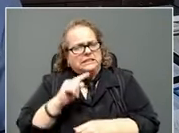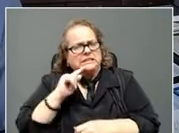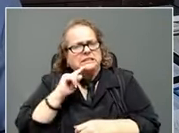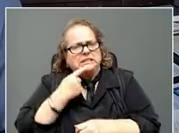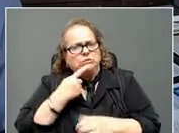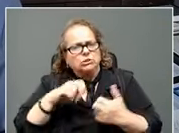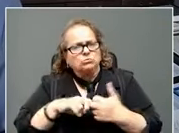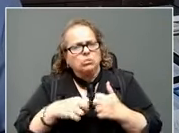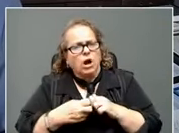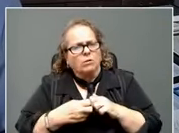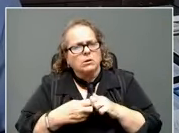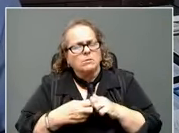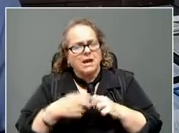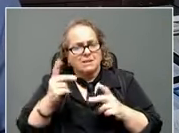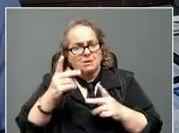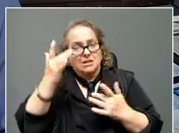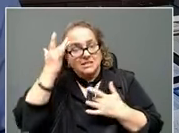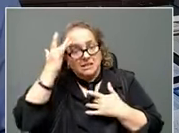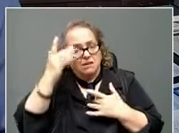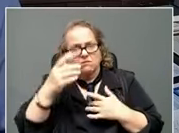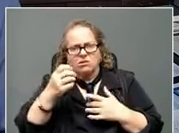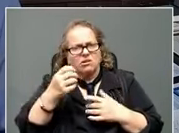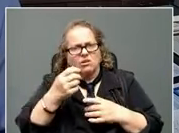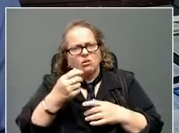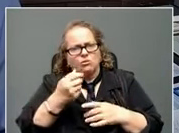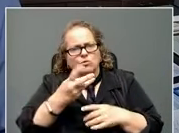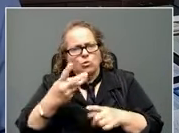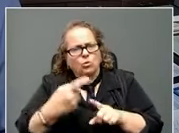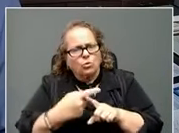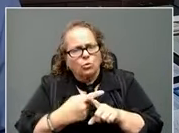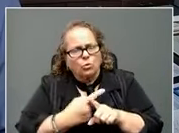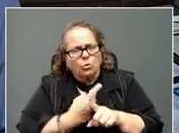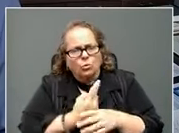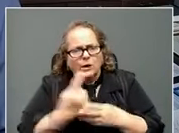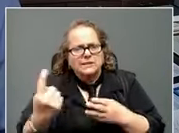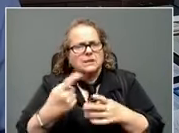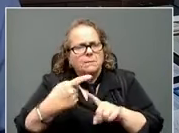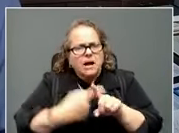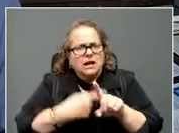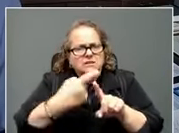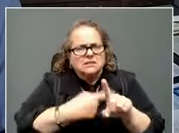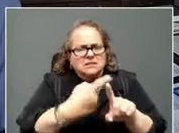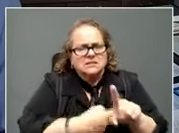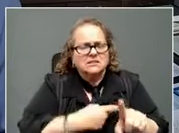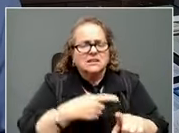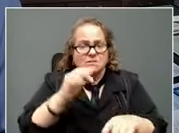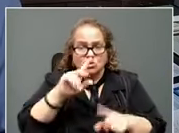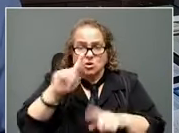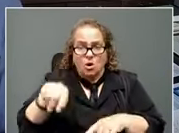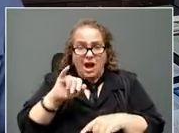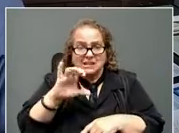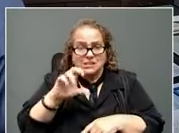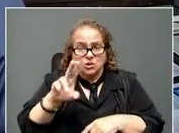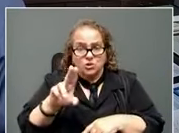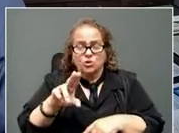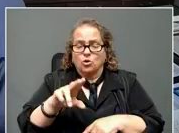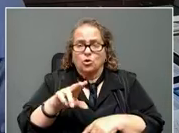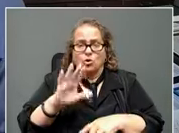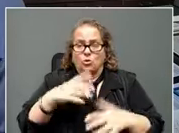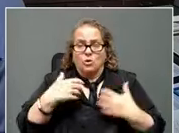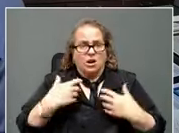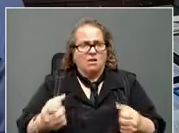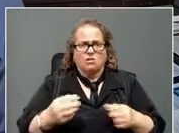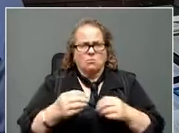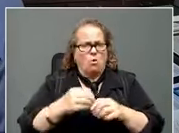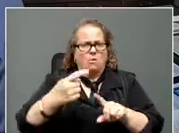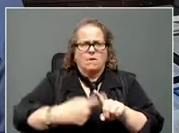sick for weeks or months at times and take a very, particularly if you go in an ICU, your recovery can be very long, months or longer. So, but Karen,